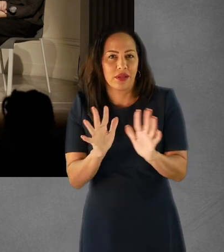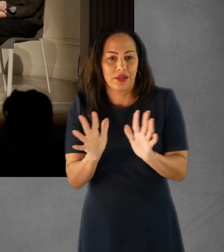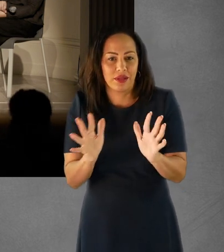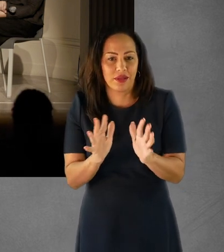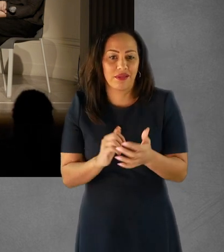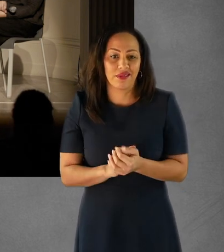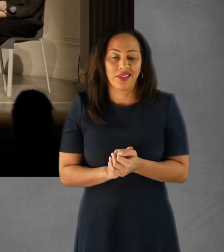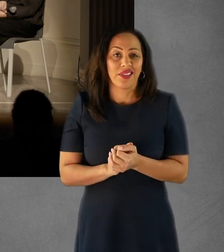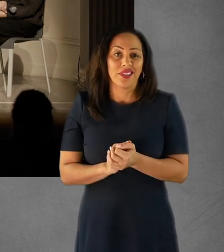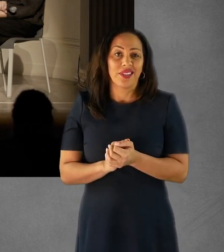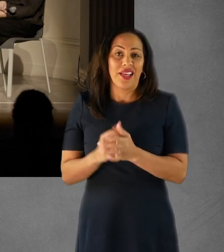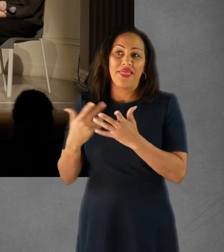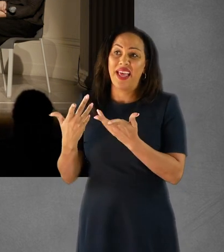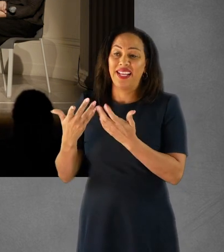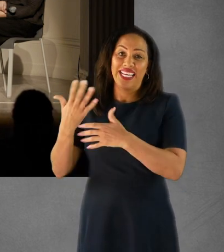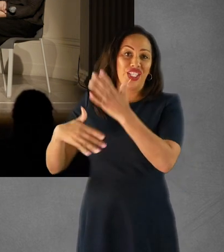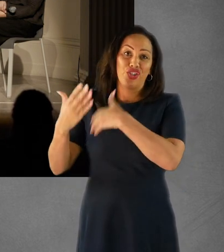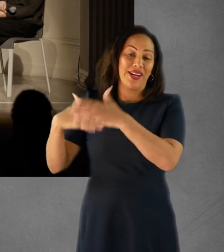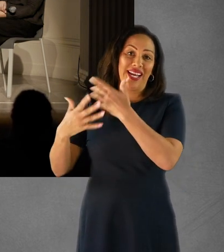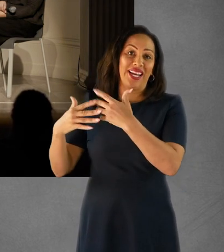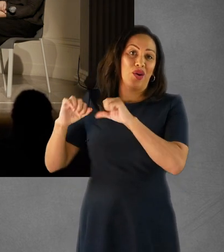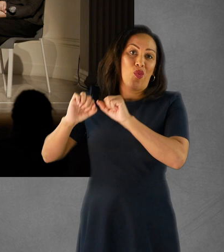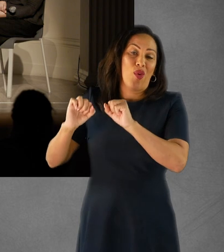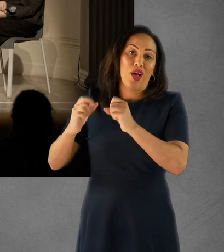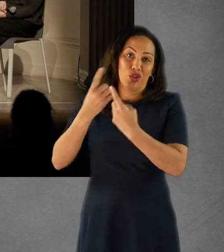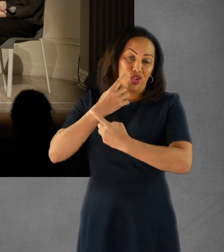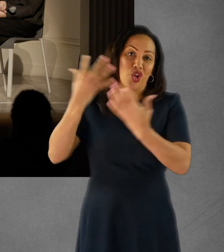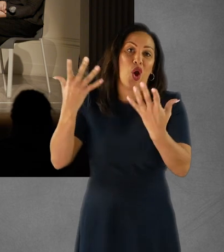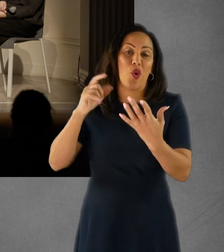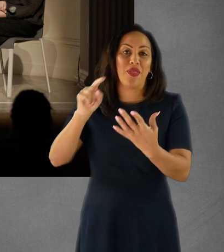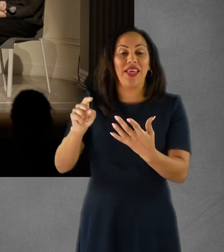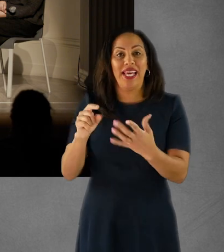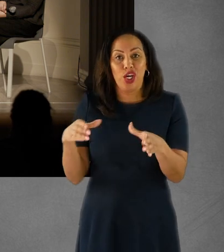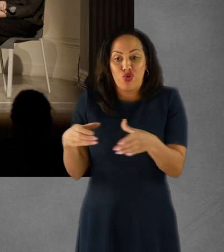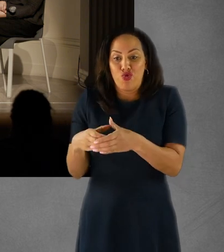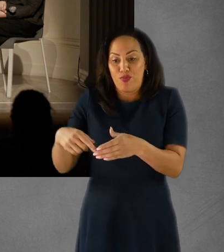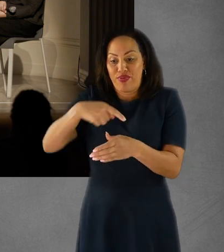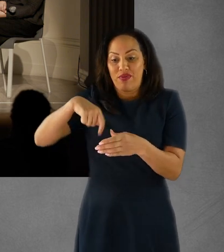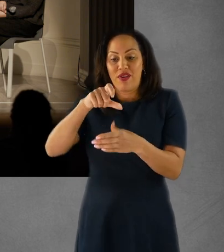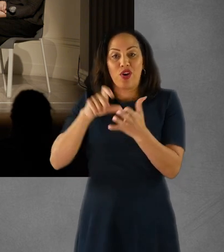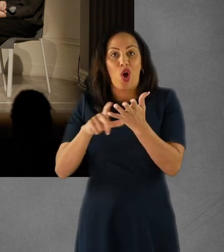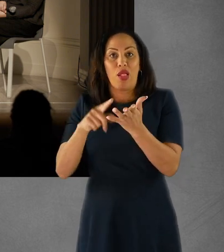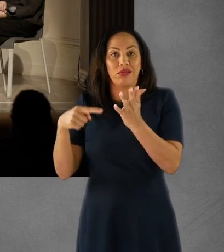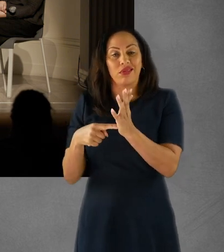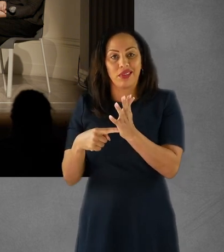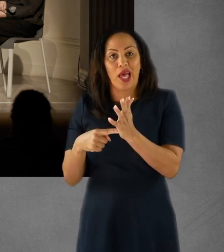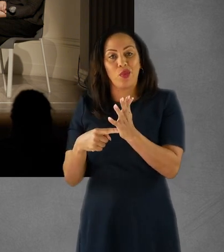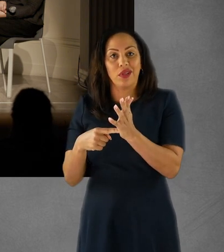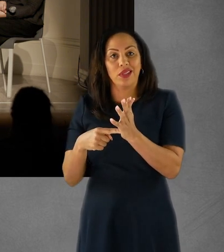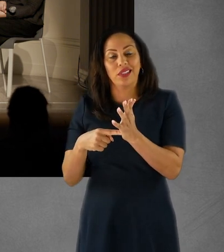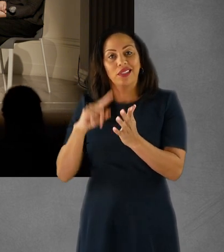it is funny to mention, you touched upon it, the fact that they're not alike, right? So there's 3 billionaires racing to space at the